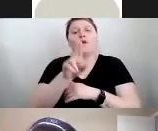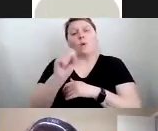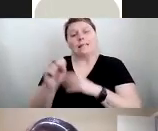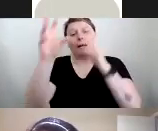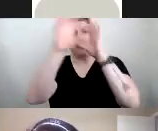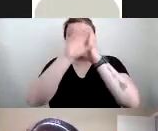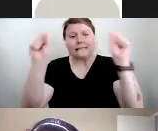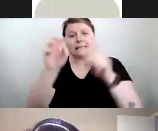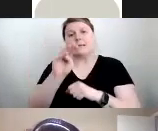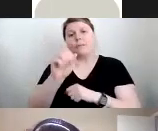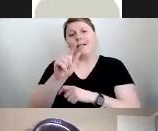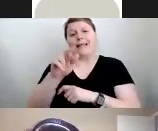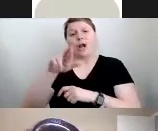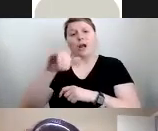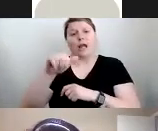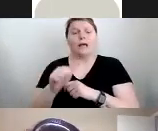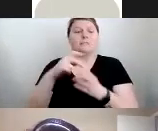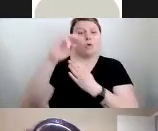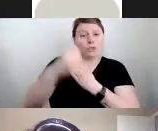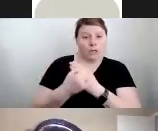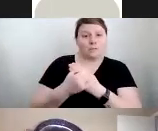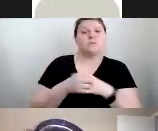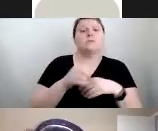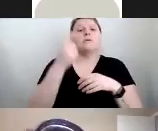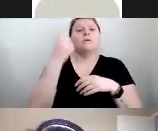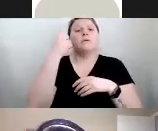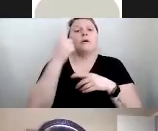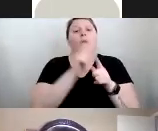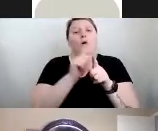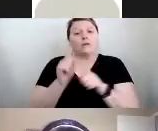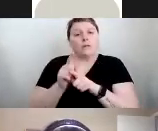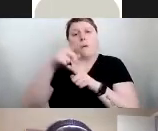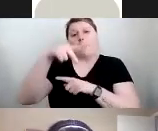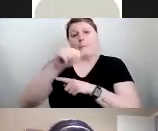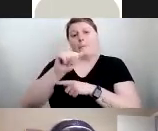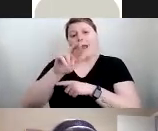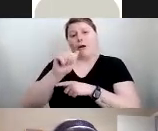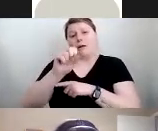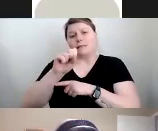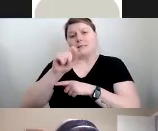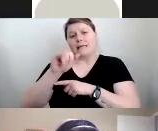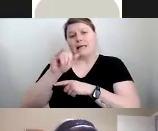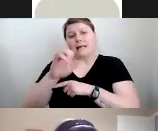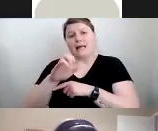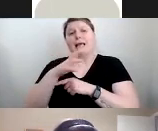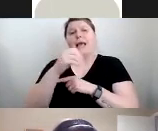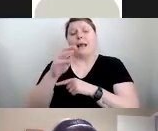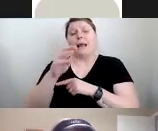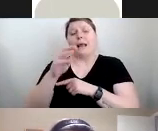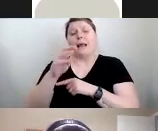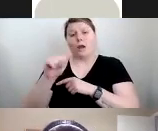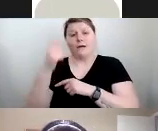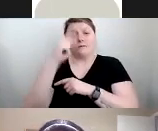while being based out of the Division of Parasitic Diseases and Malaria at the Centers for Disease Control